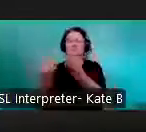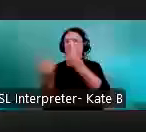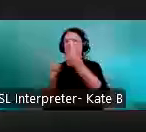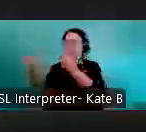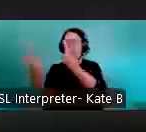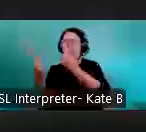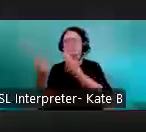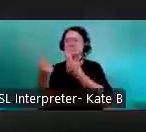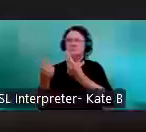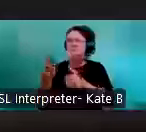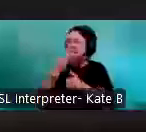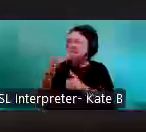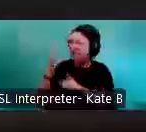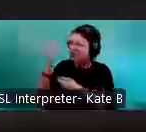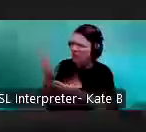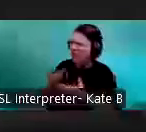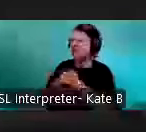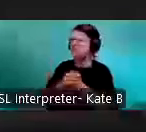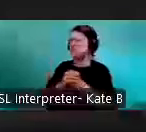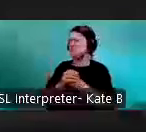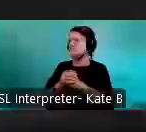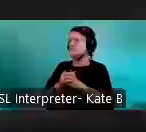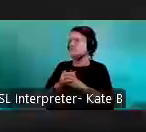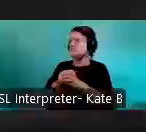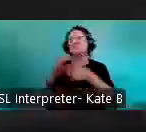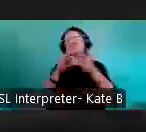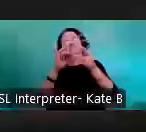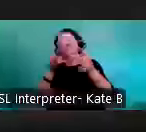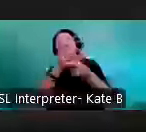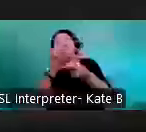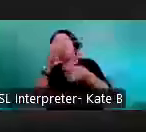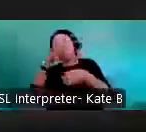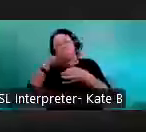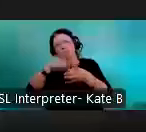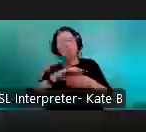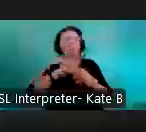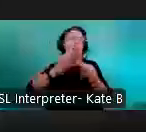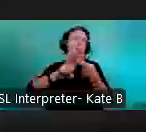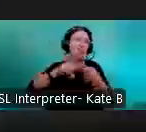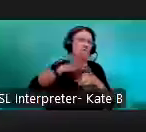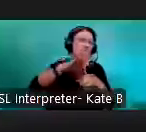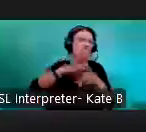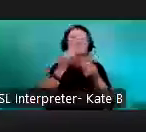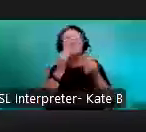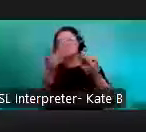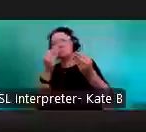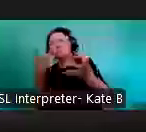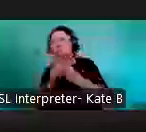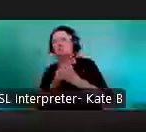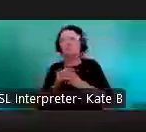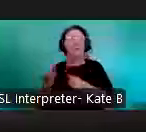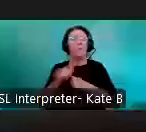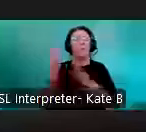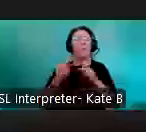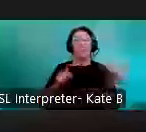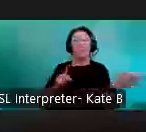and, thank us for the information. We're able to share some pieces of some resources that they didn't know about. Or there's people who come up and